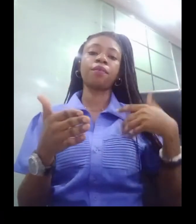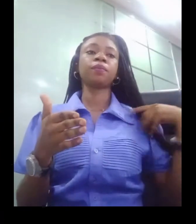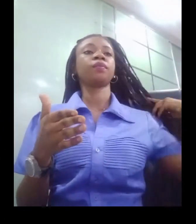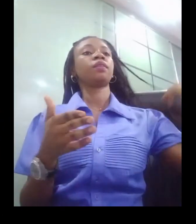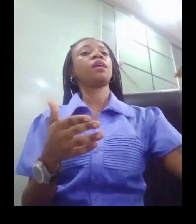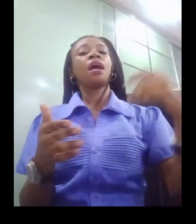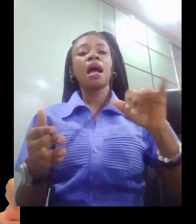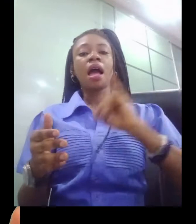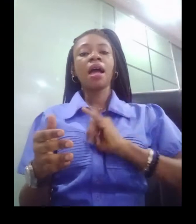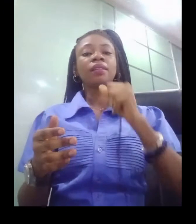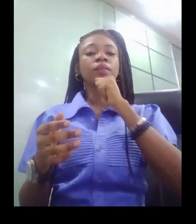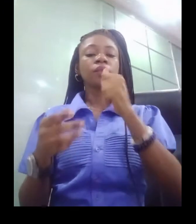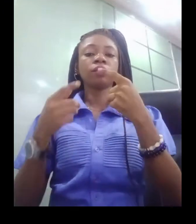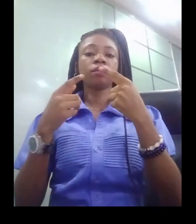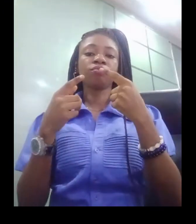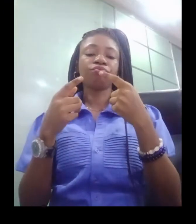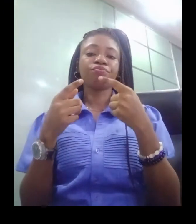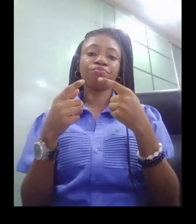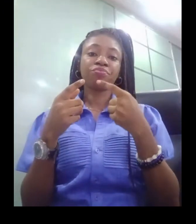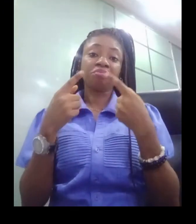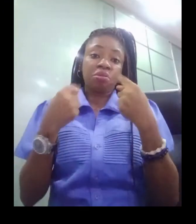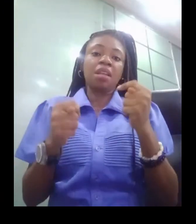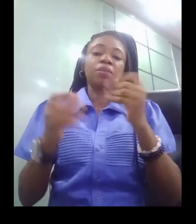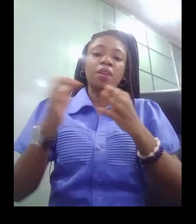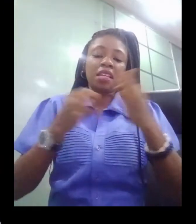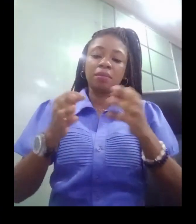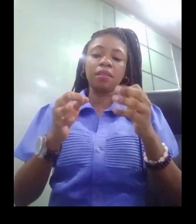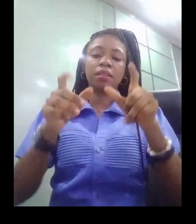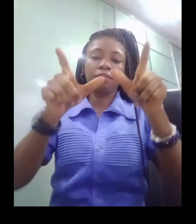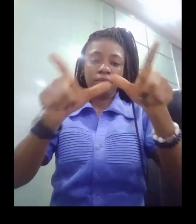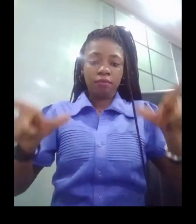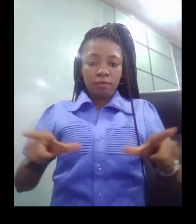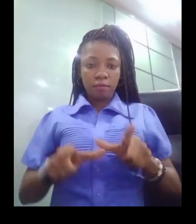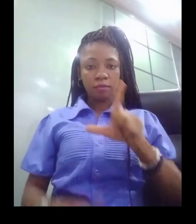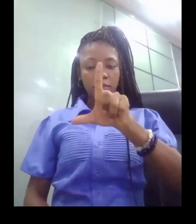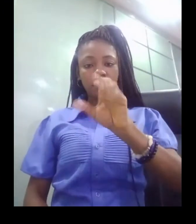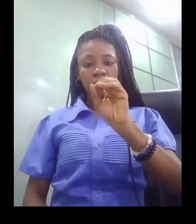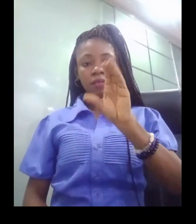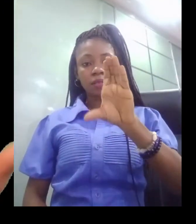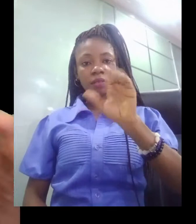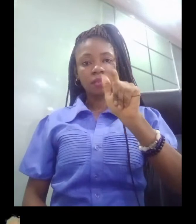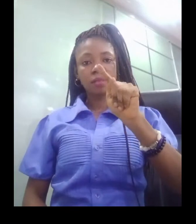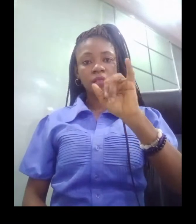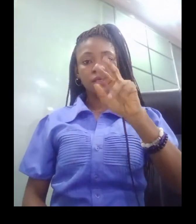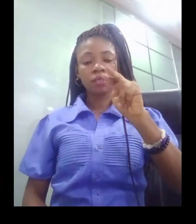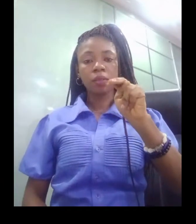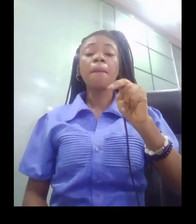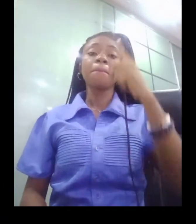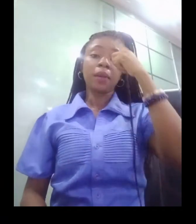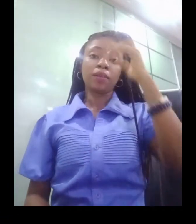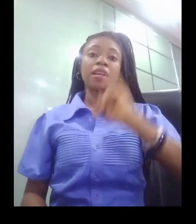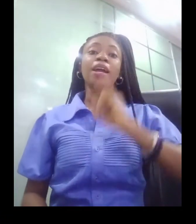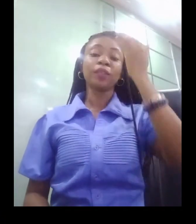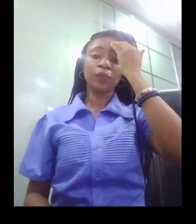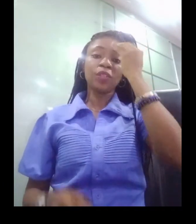a location because I believe that if you know English the extent I do know, even though you know better than